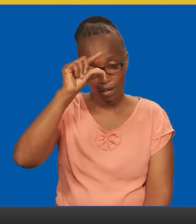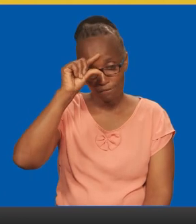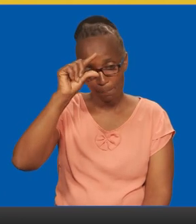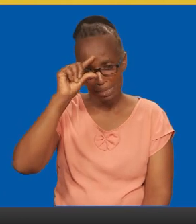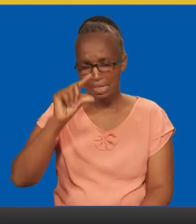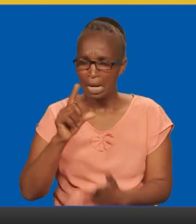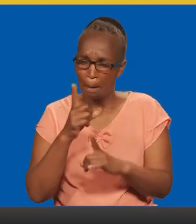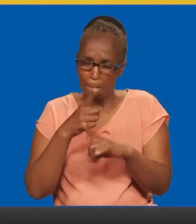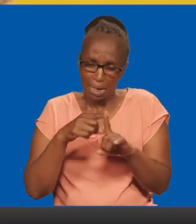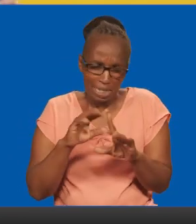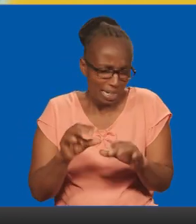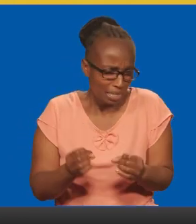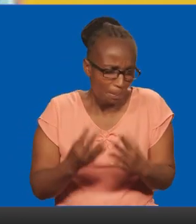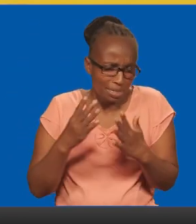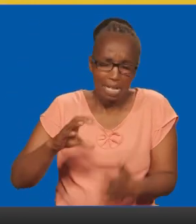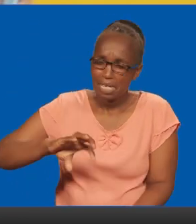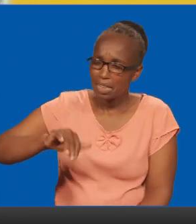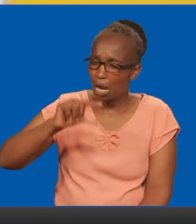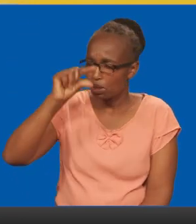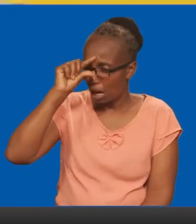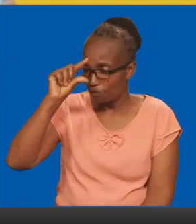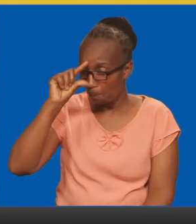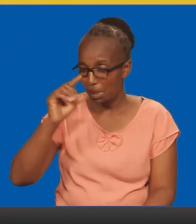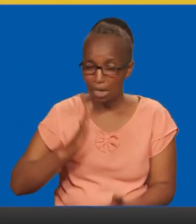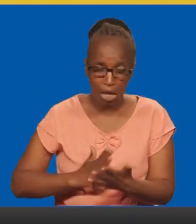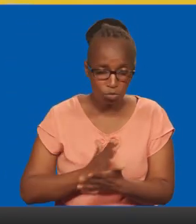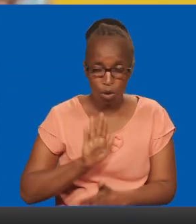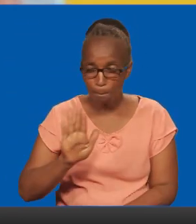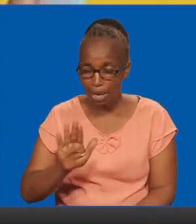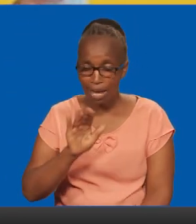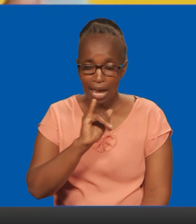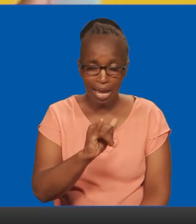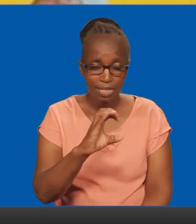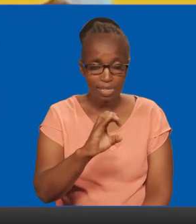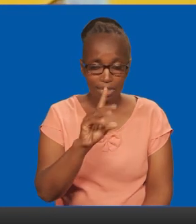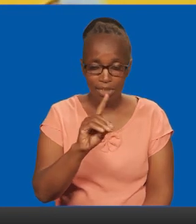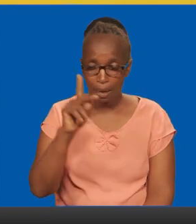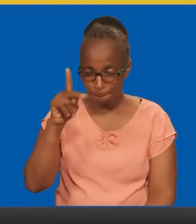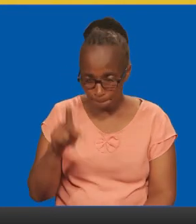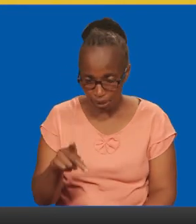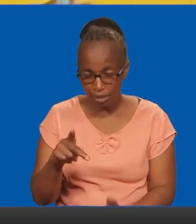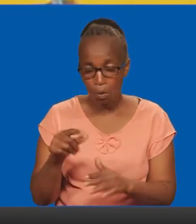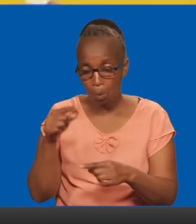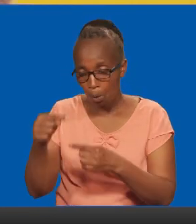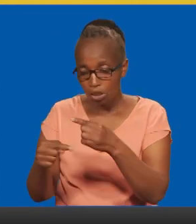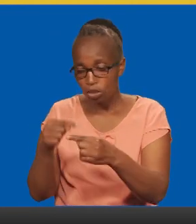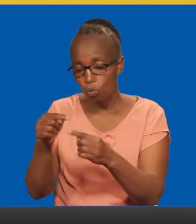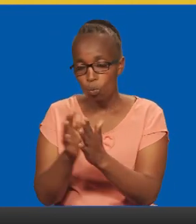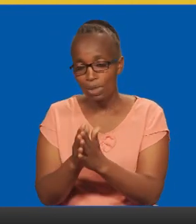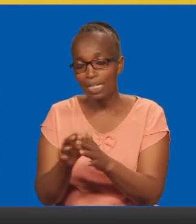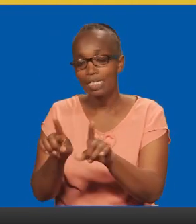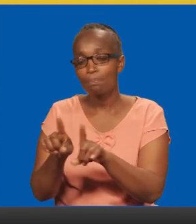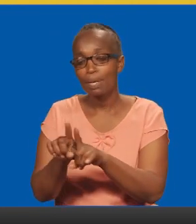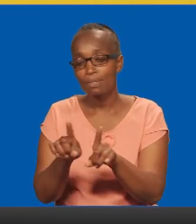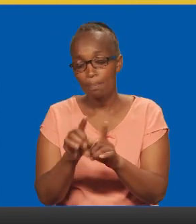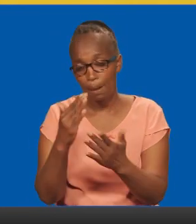governments. And as long as a county government has, through its CIDP, identified an